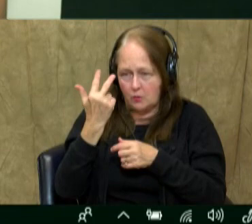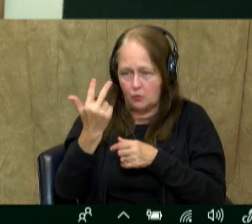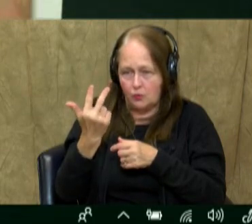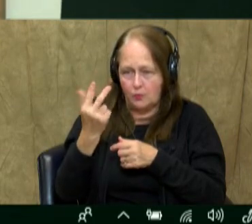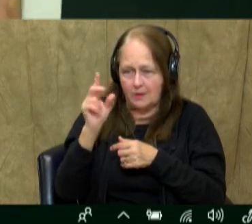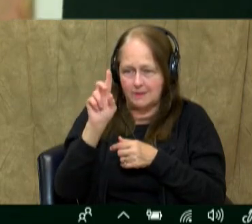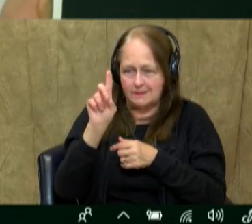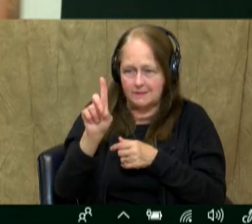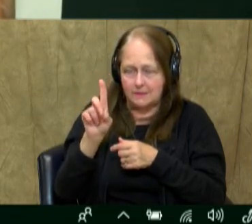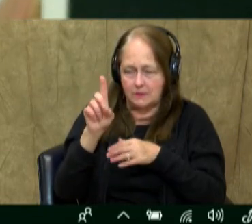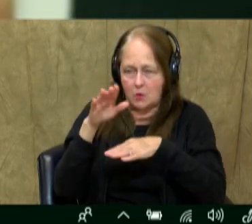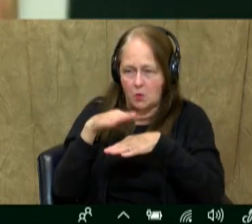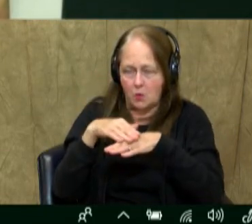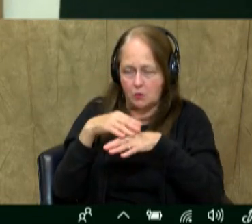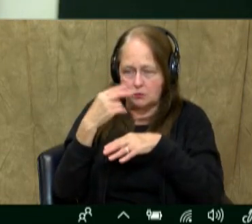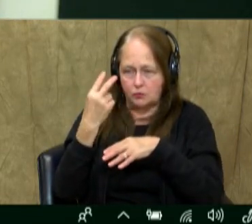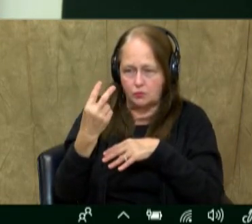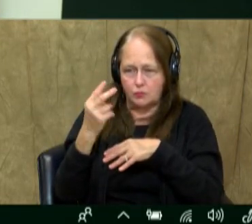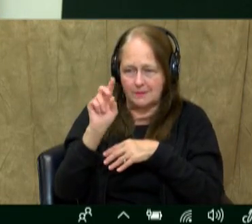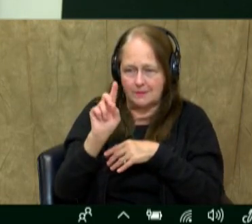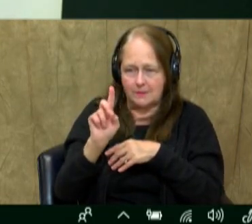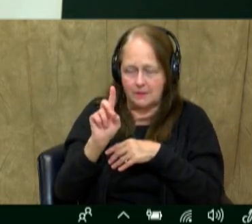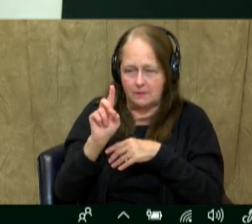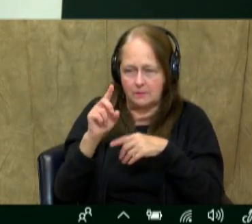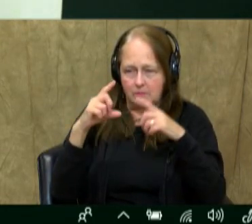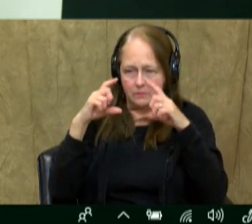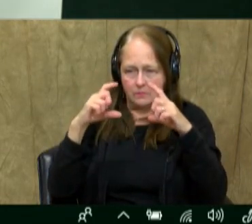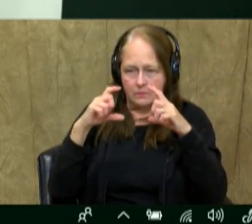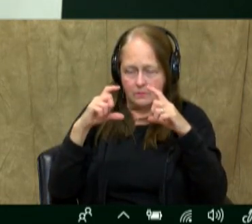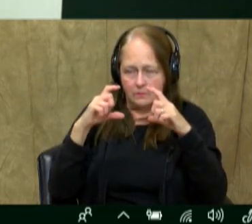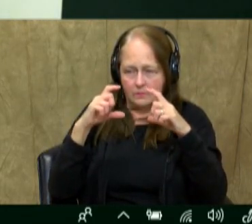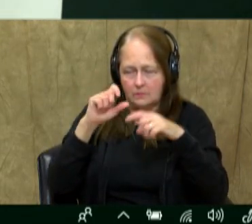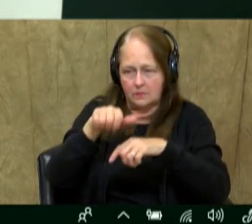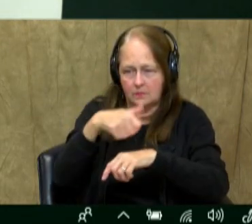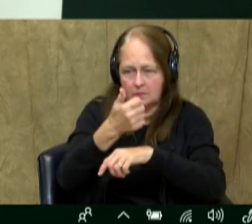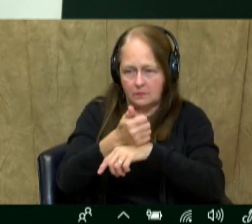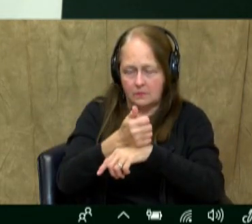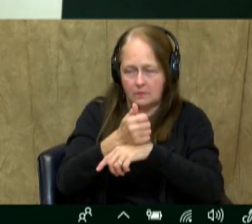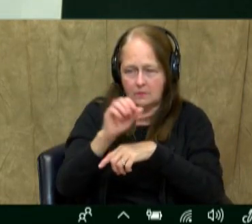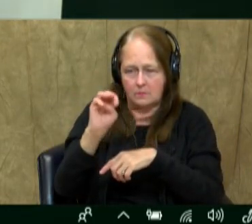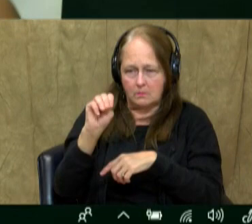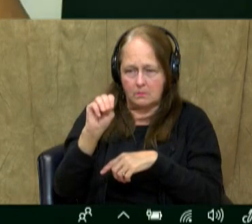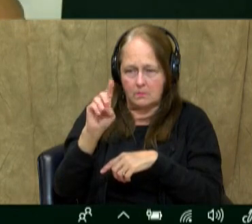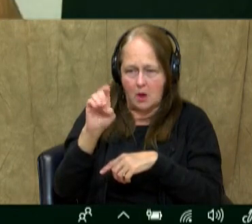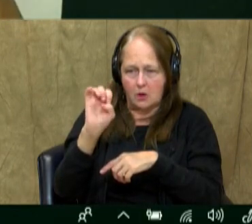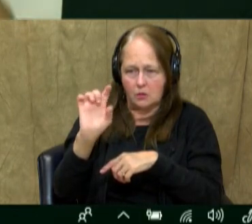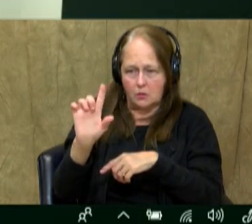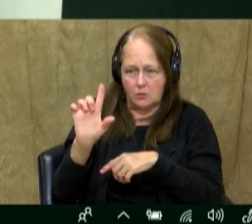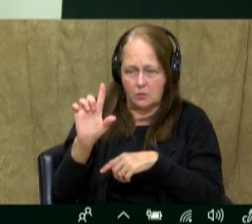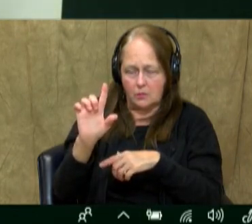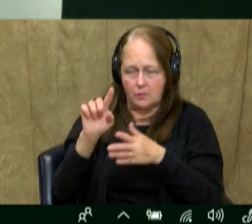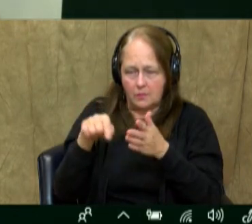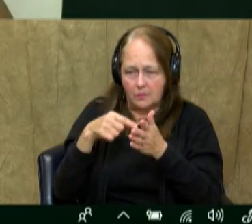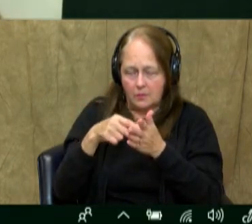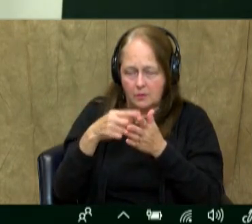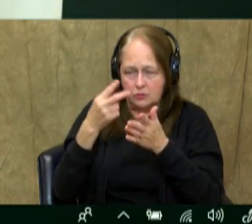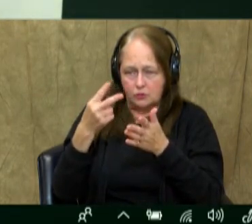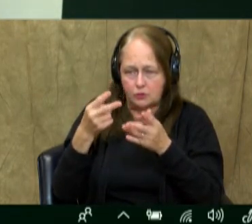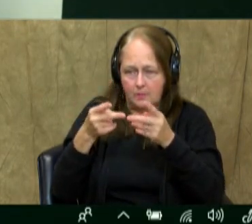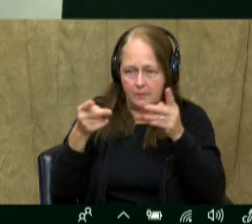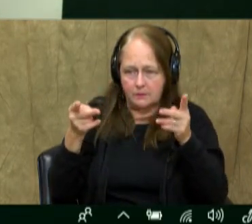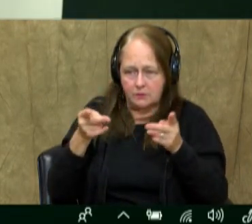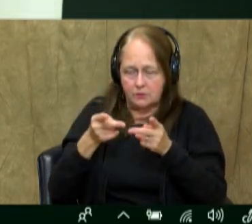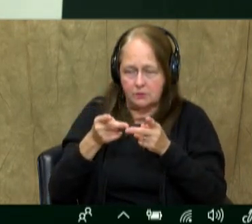3-dimensional take on this 2-dimensional model. What I mean by that, these two